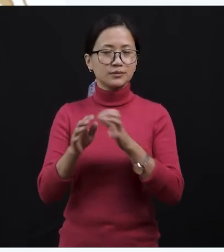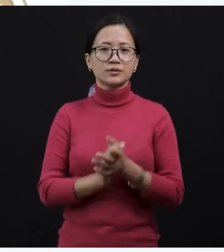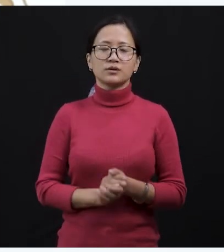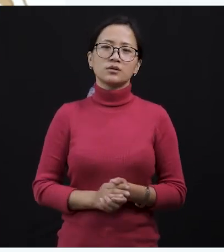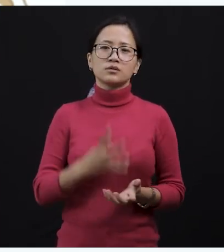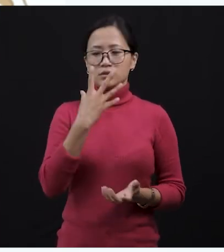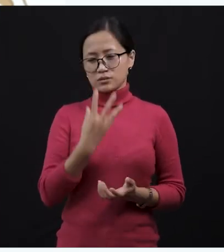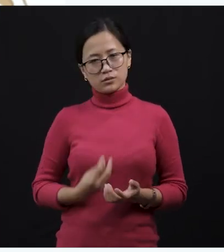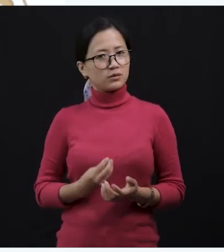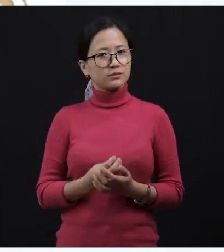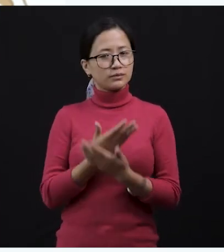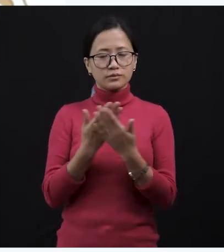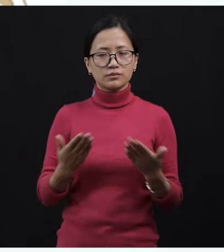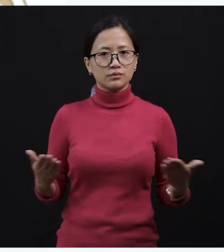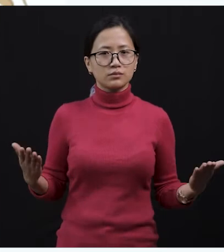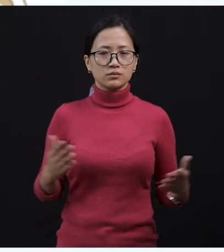And that's a sad thing, right?